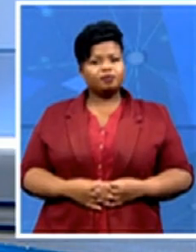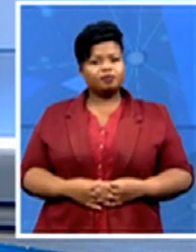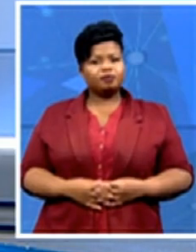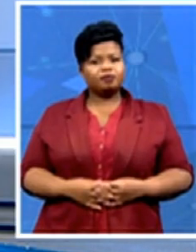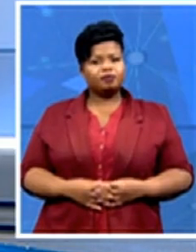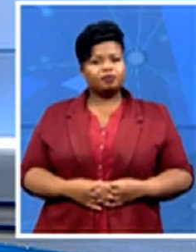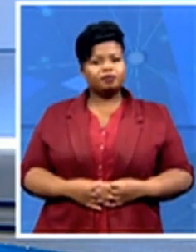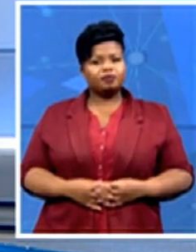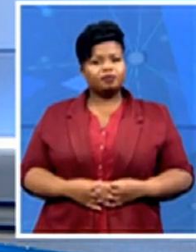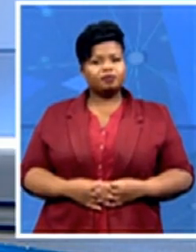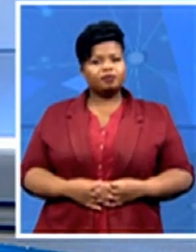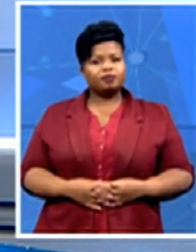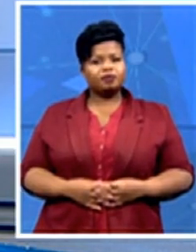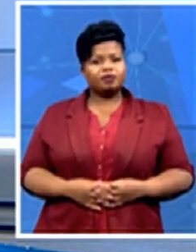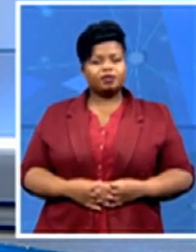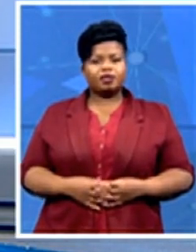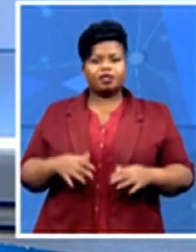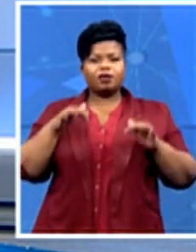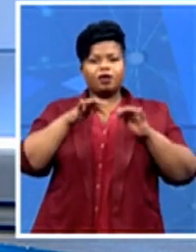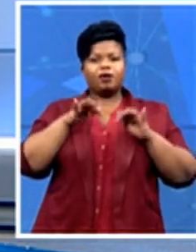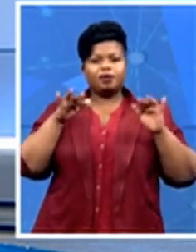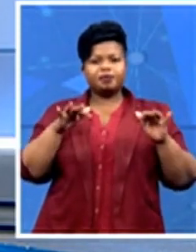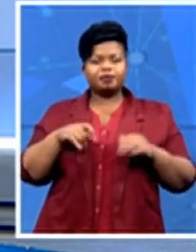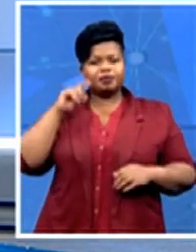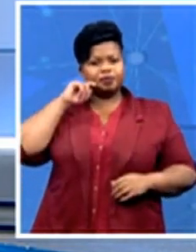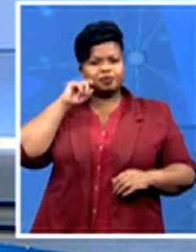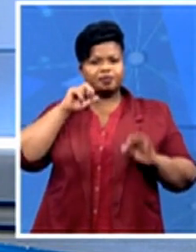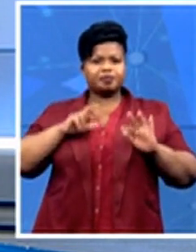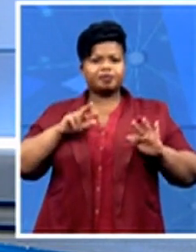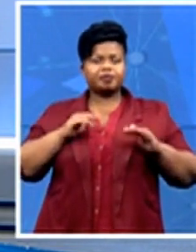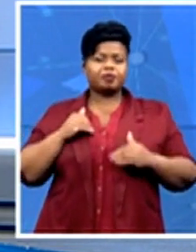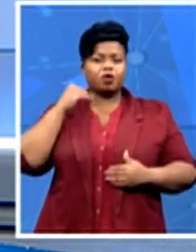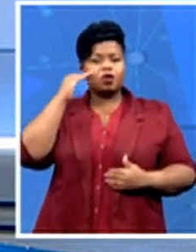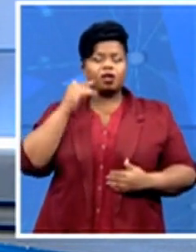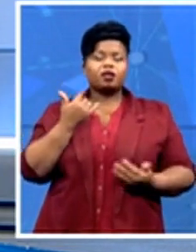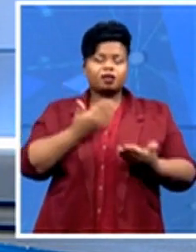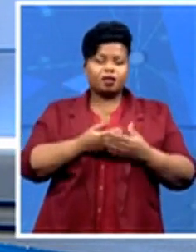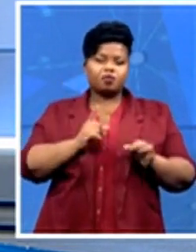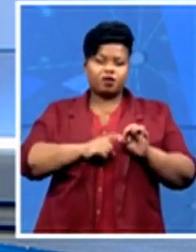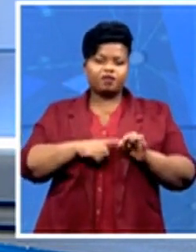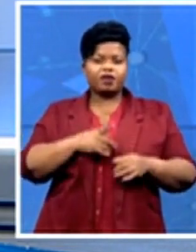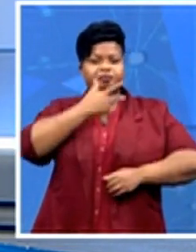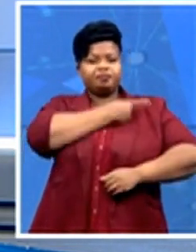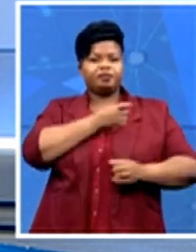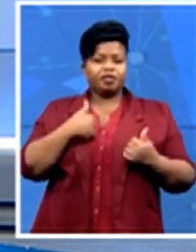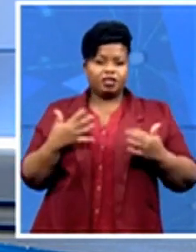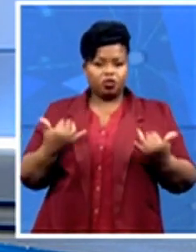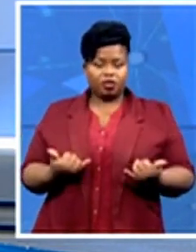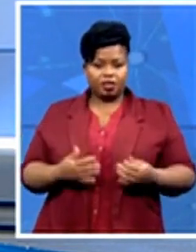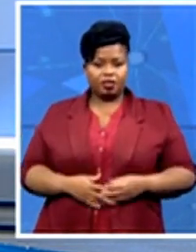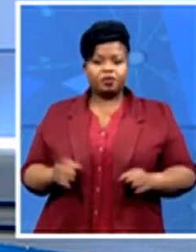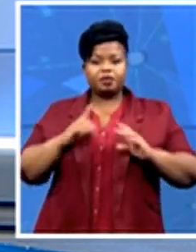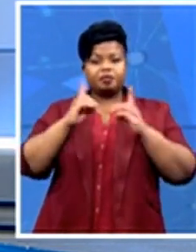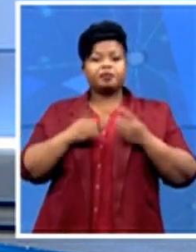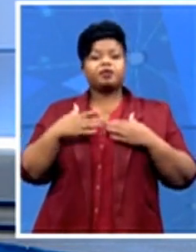People 18 years and older will be eligible to get their COVID-19 vaccinations from today. The Health Department has set the target of